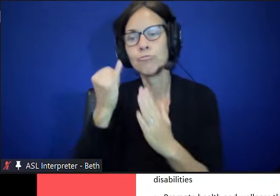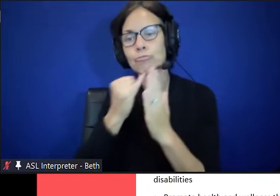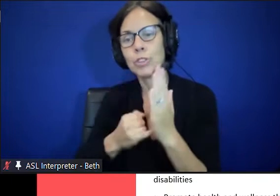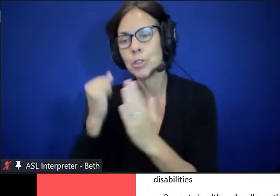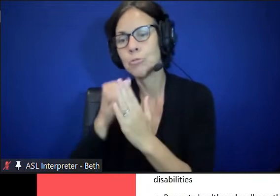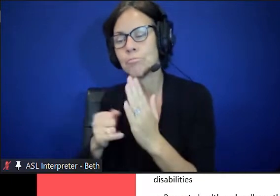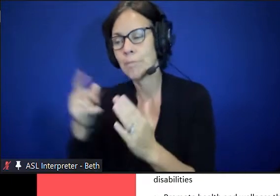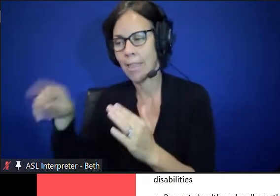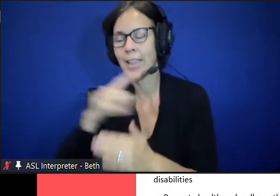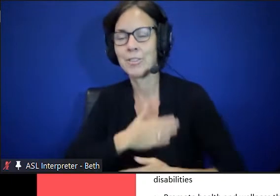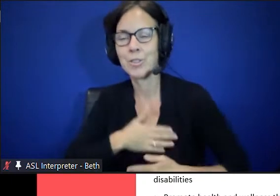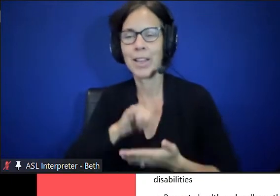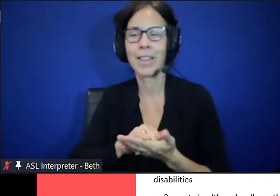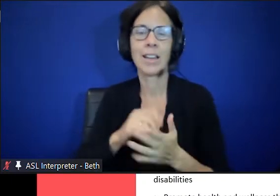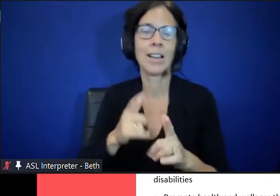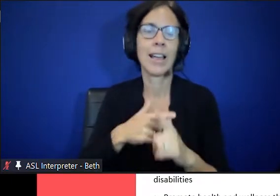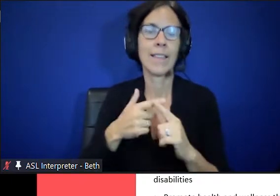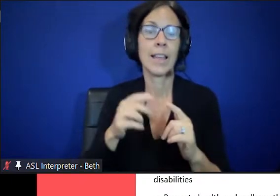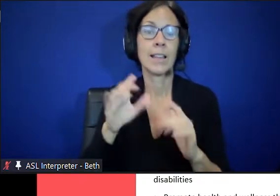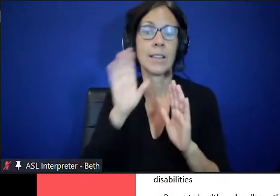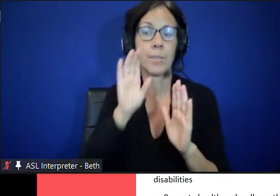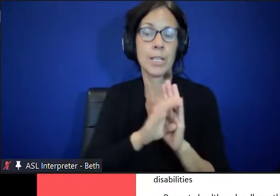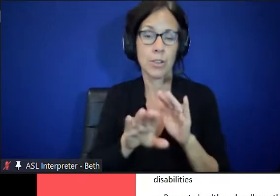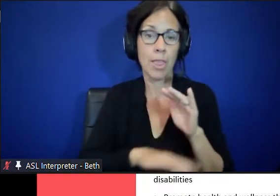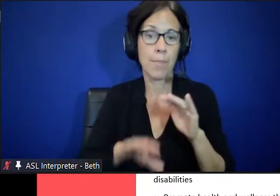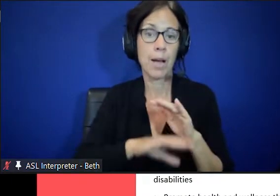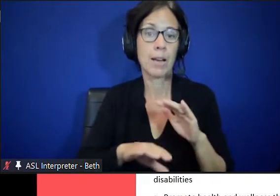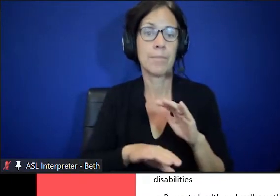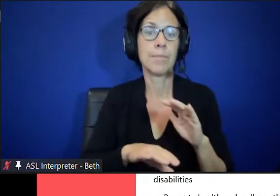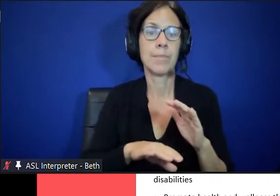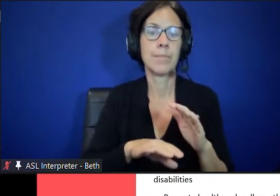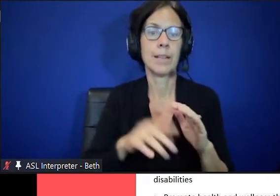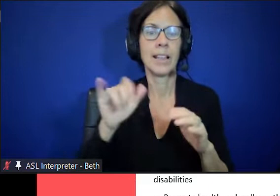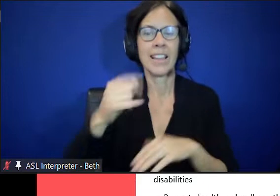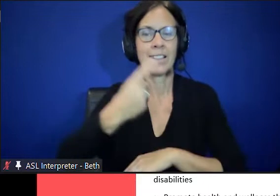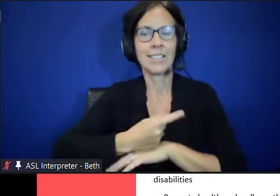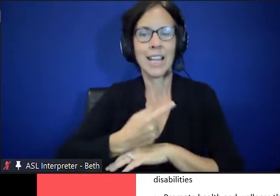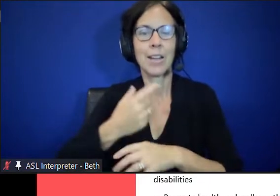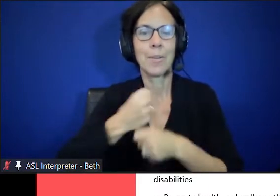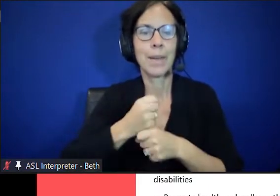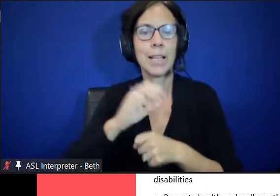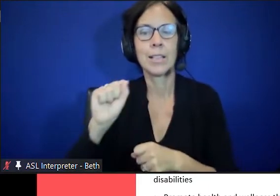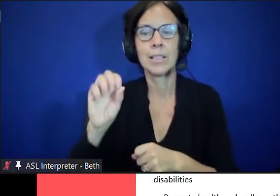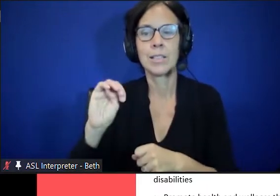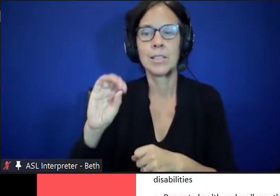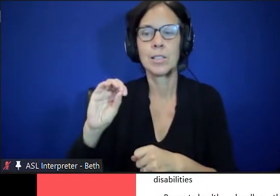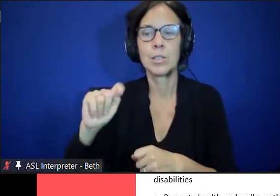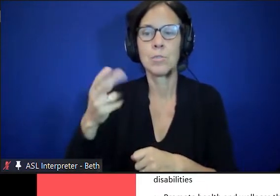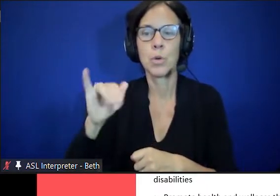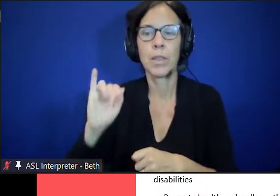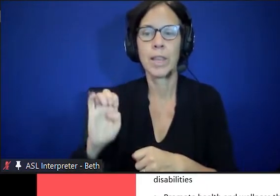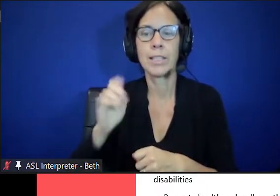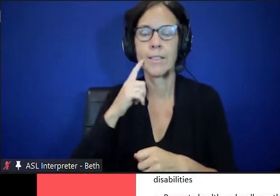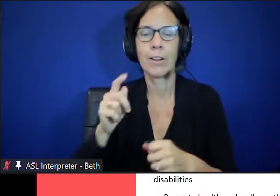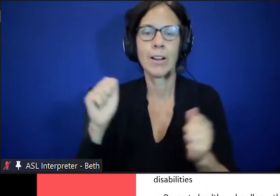really enjoyed that. And then the picture on the bottom is the day that we made smoothies with everyone, and we kind of had everyone take turns and